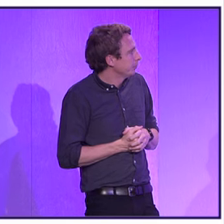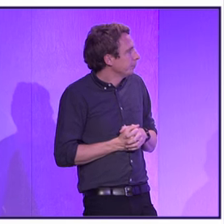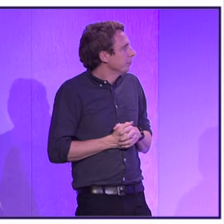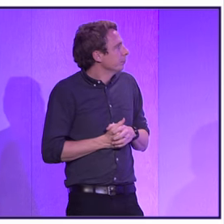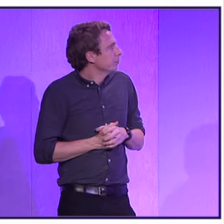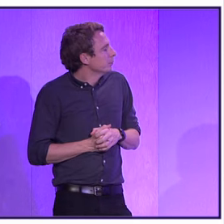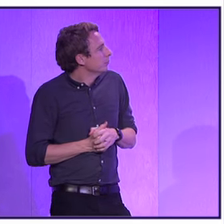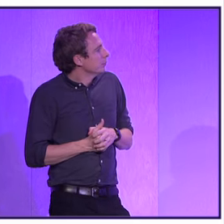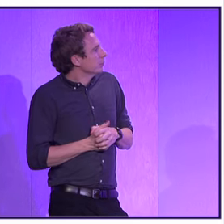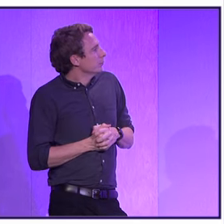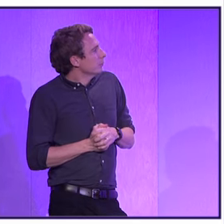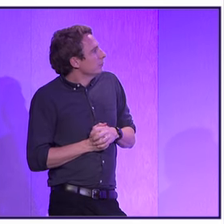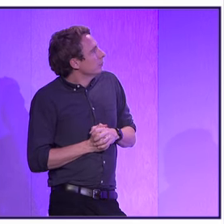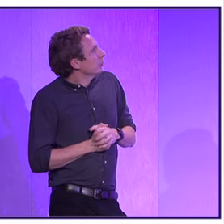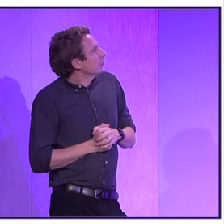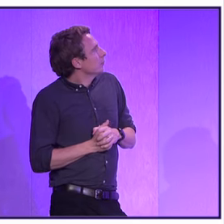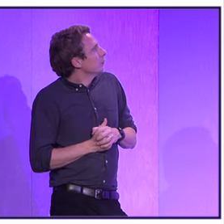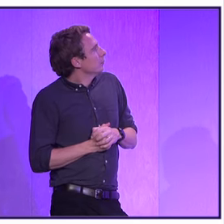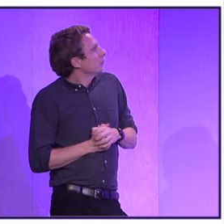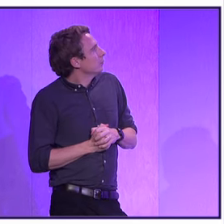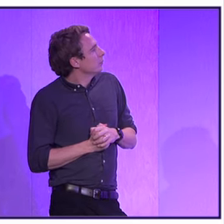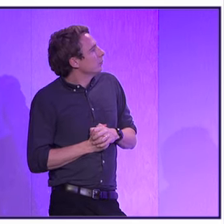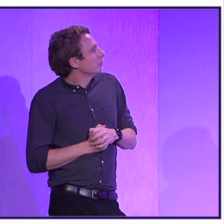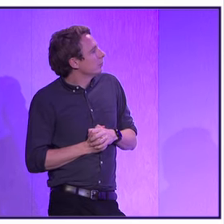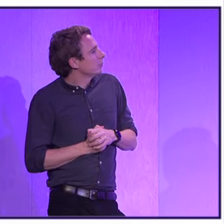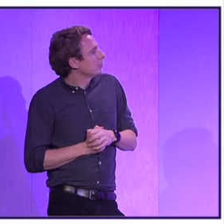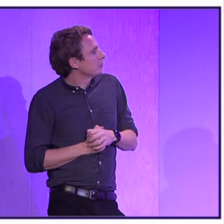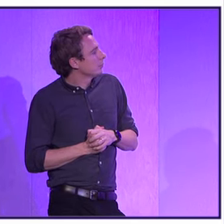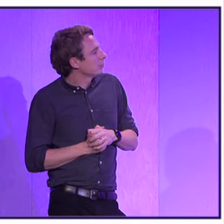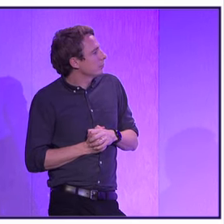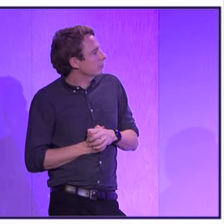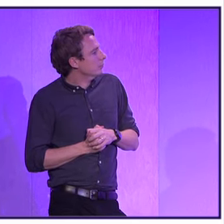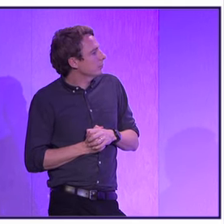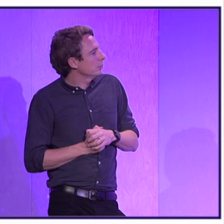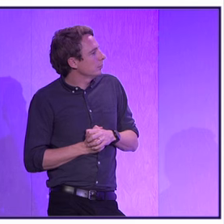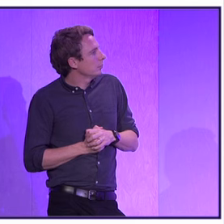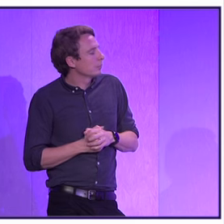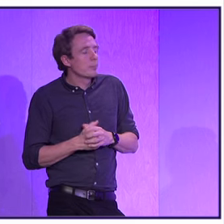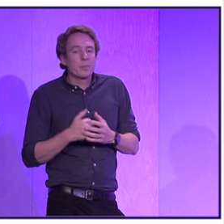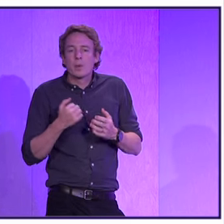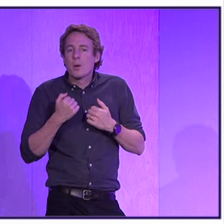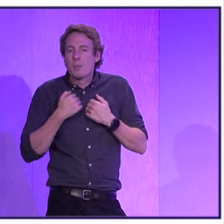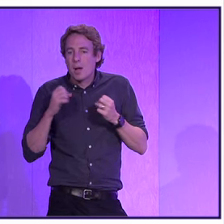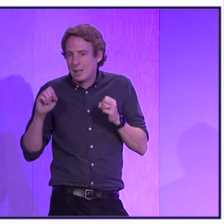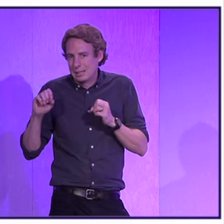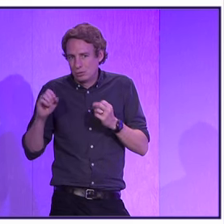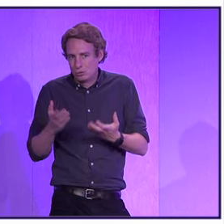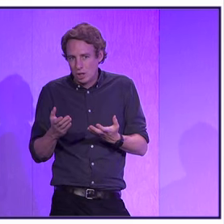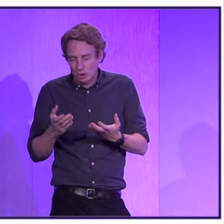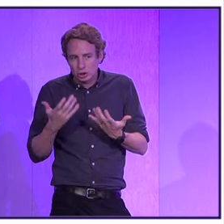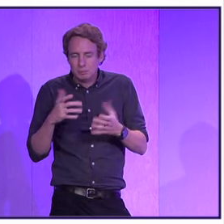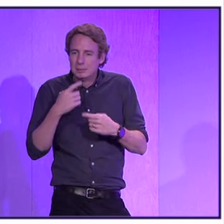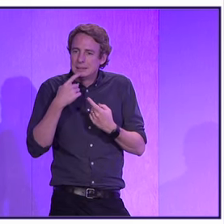Okay, next slide. How do I get there? Right. So in my introduction, I talked about what